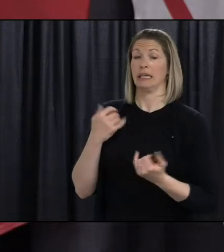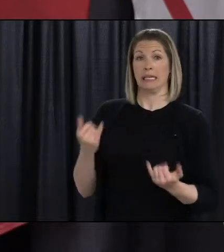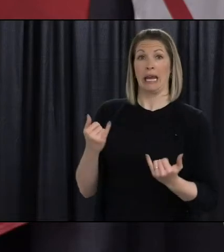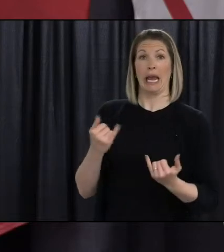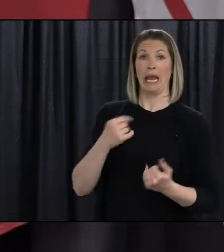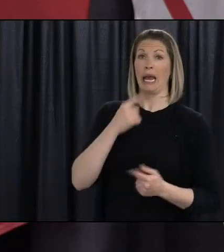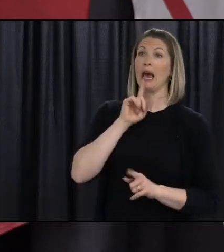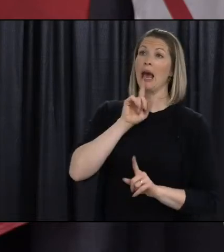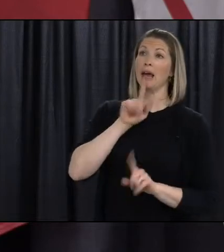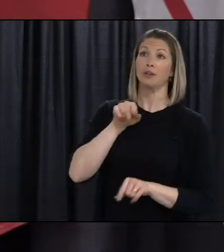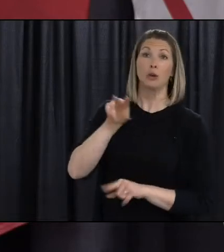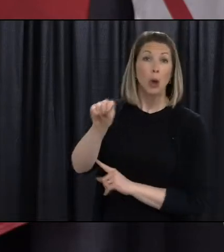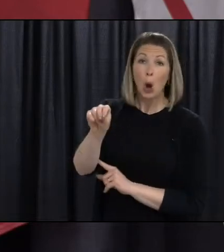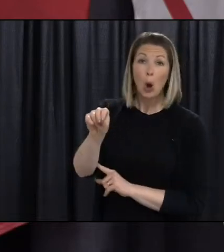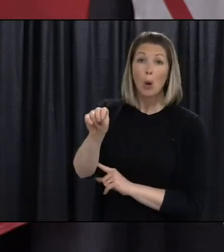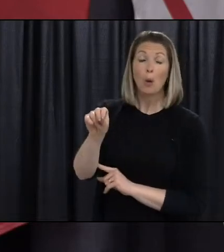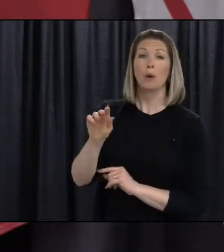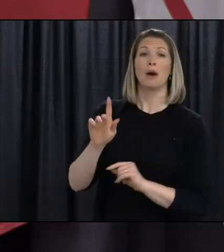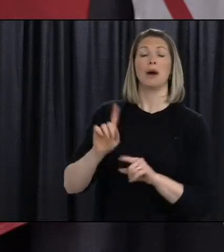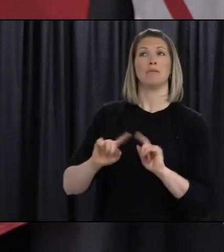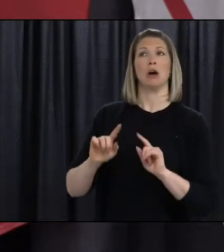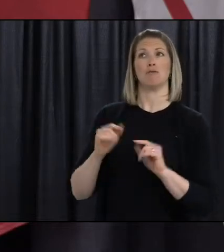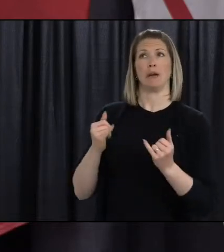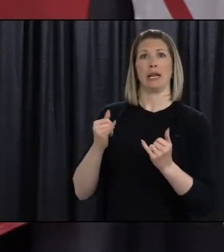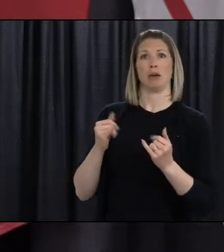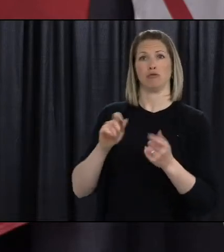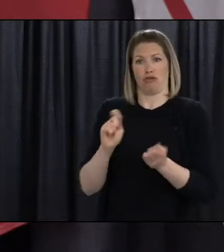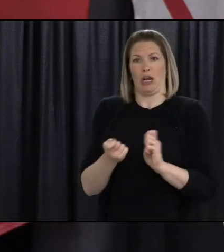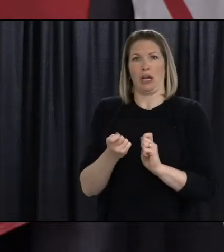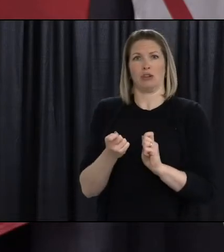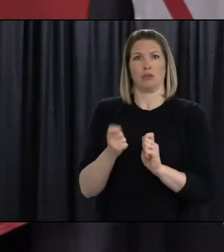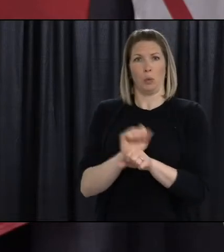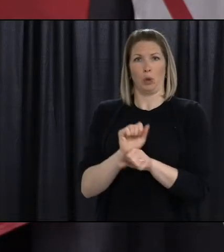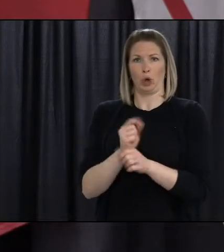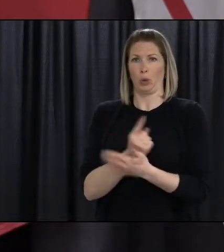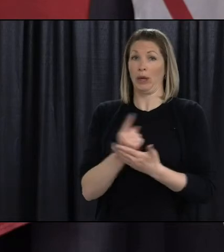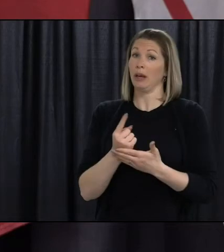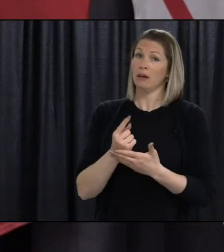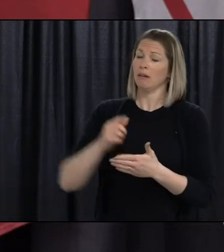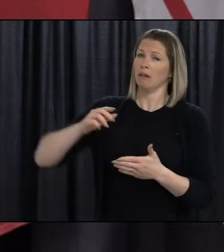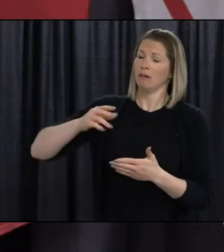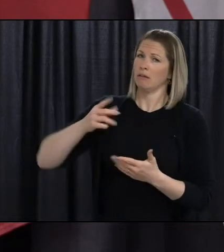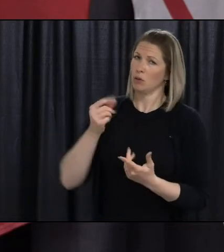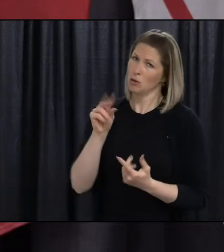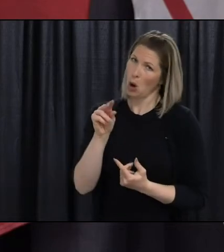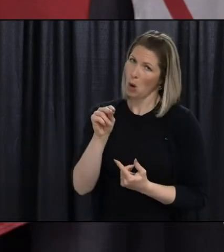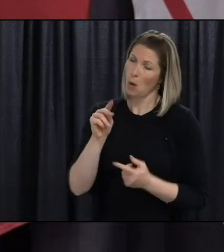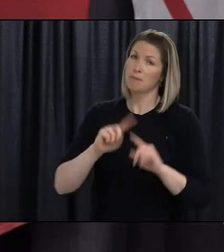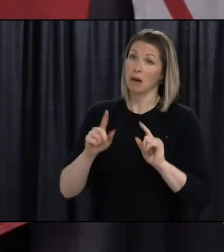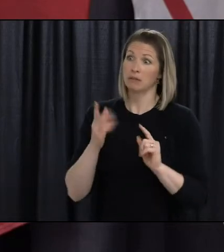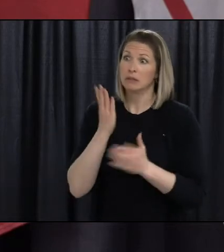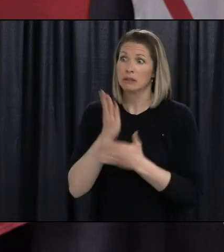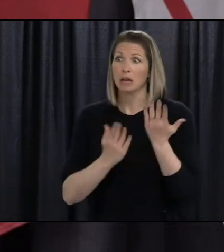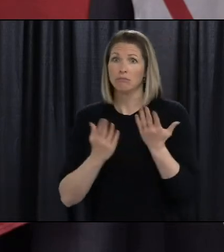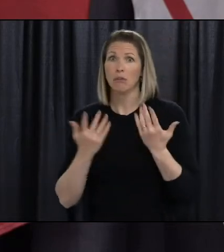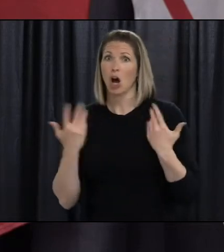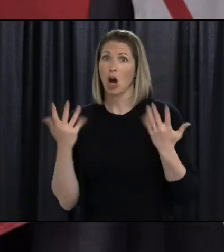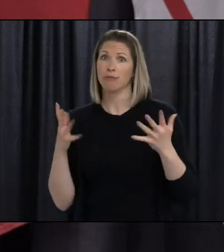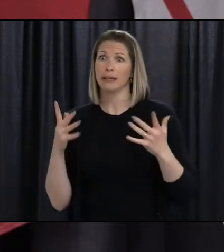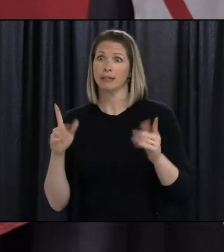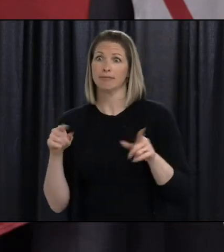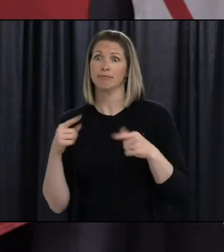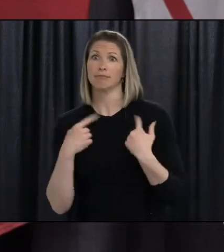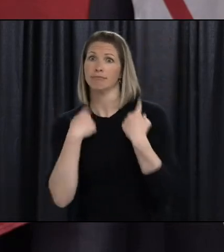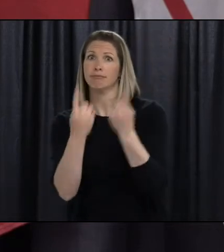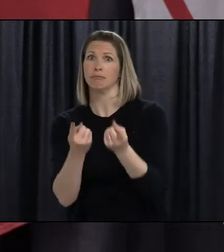it's not something that we're considering at this time. It's right now it's a focus on making sure that we can appropriately move from level 4 to level